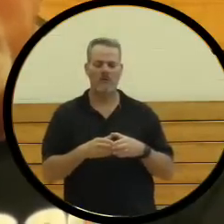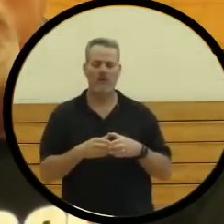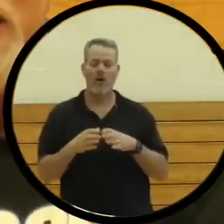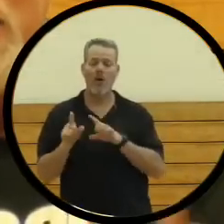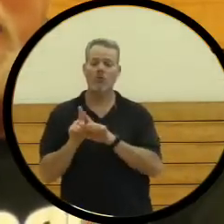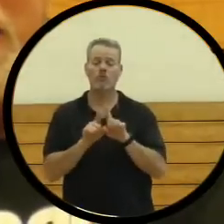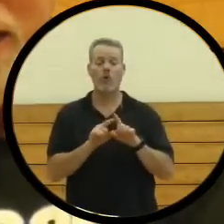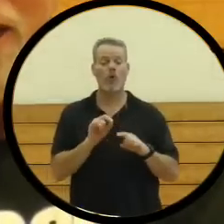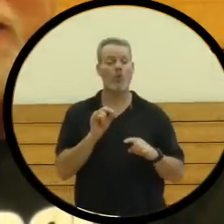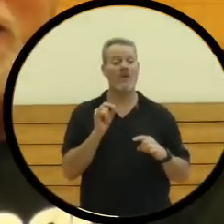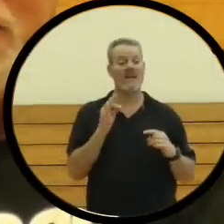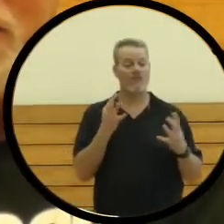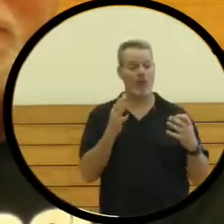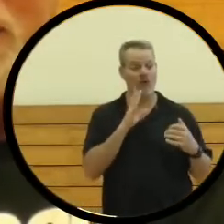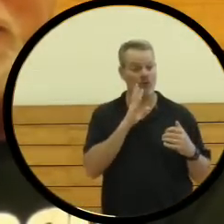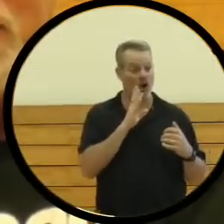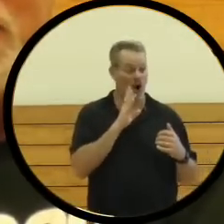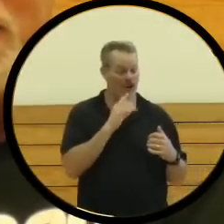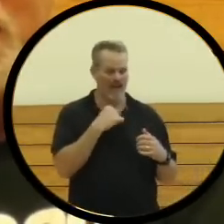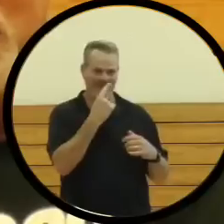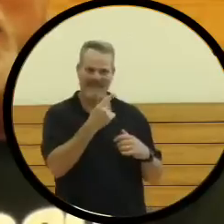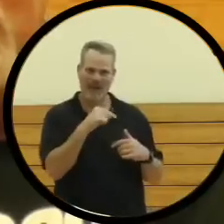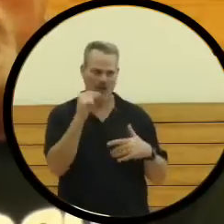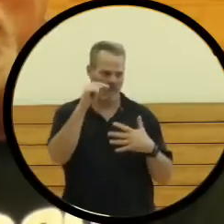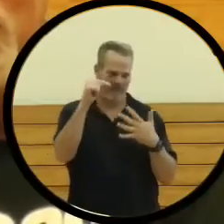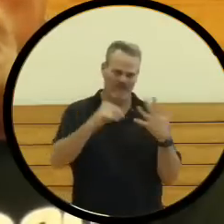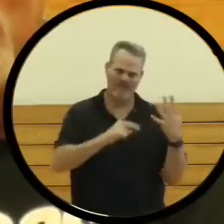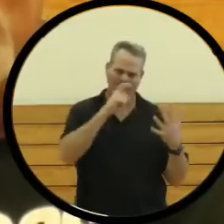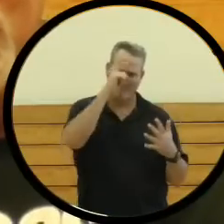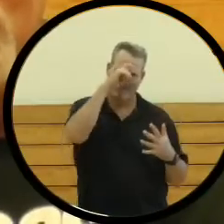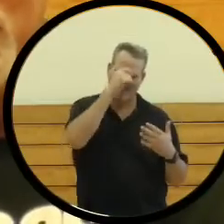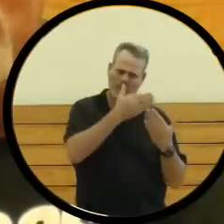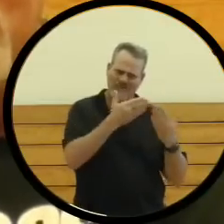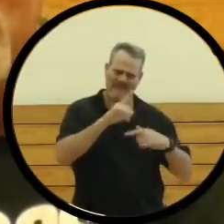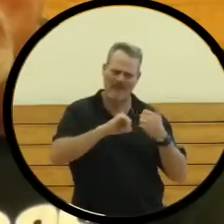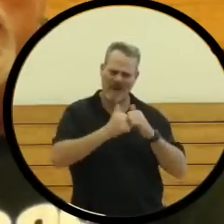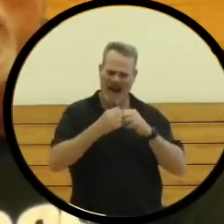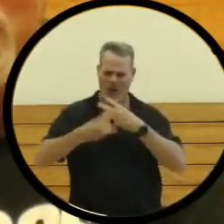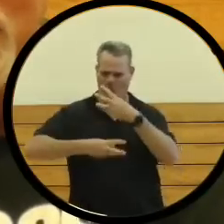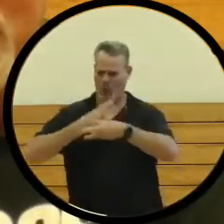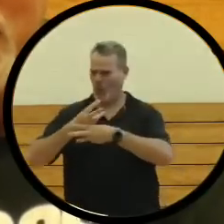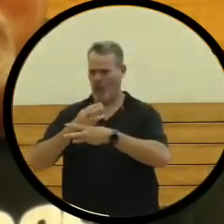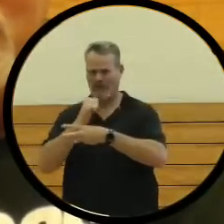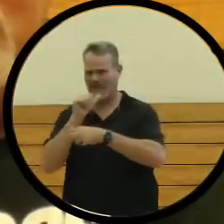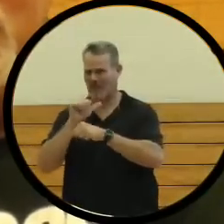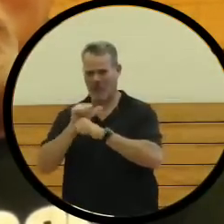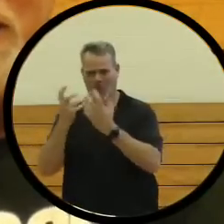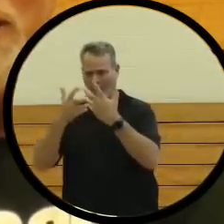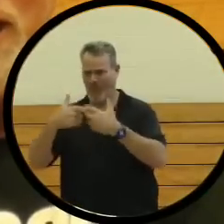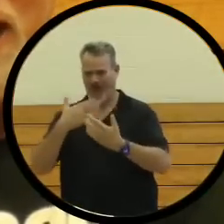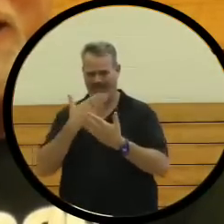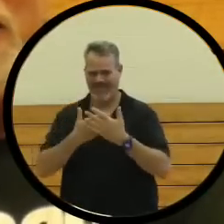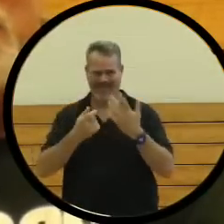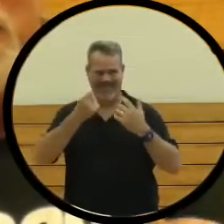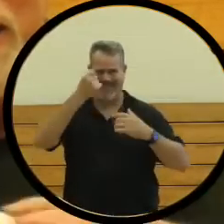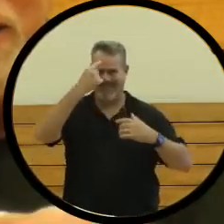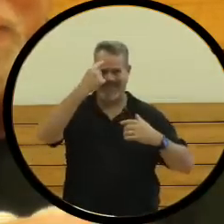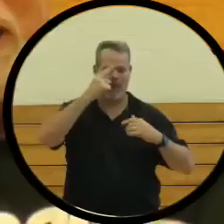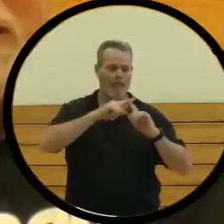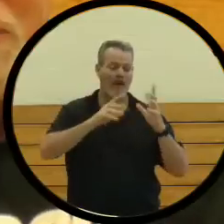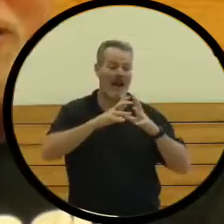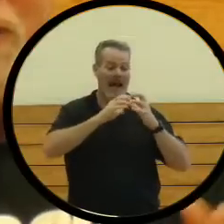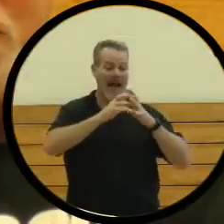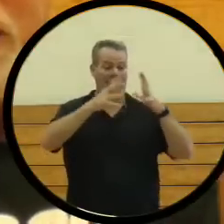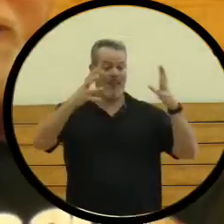But it also, if you want to talk, I can tell you all sorts of mysterious things about how the world works or how we don't understand it works later. But there's a lot of things about